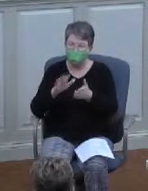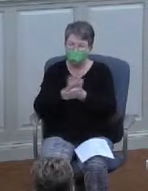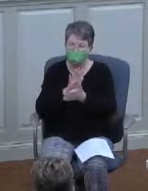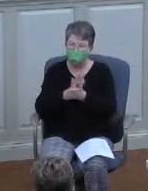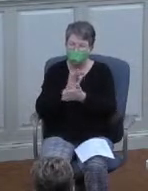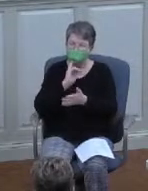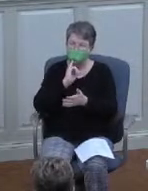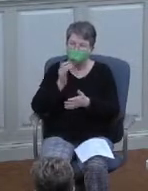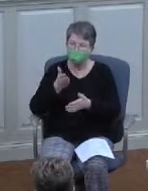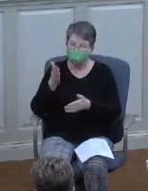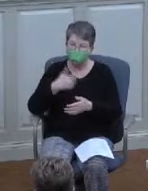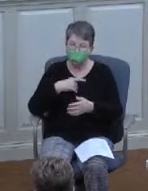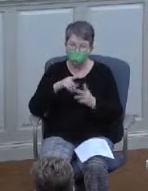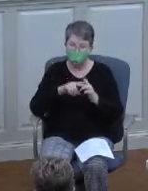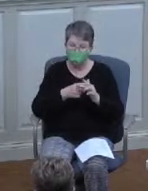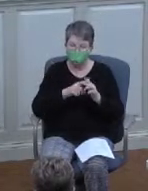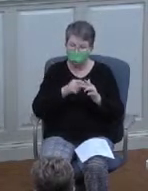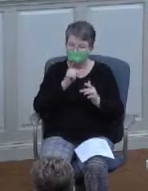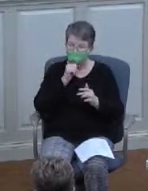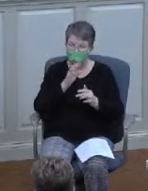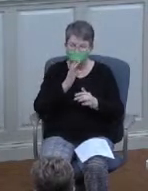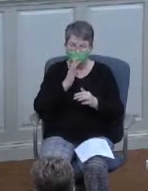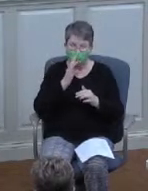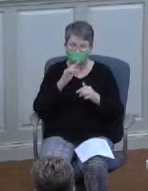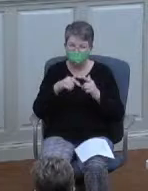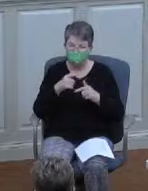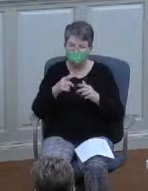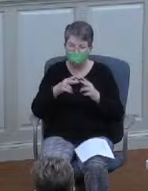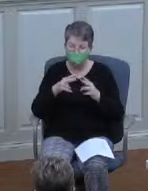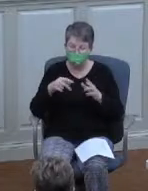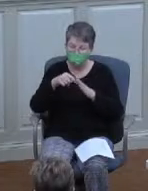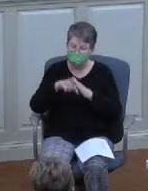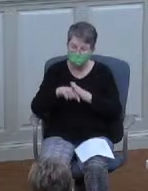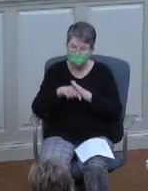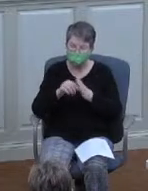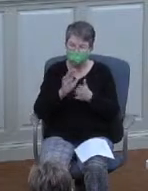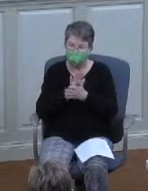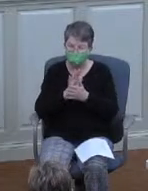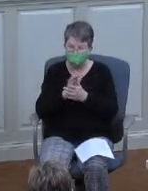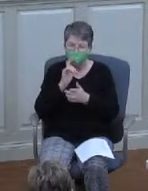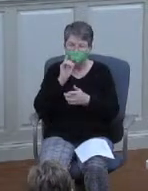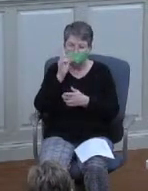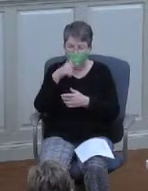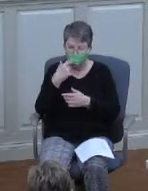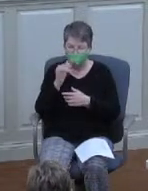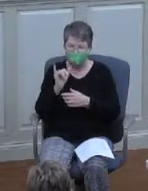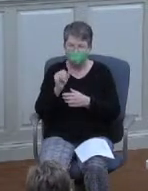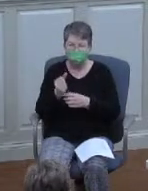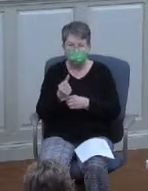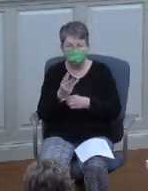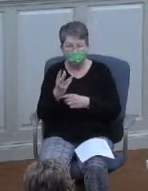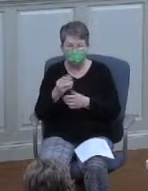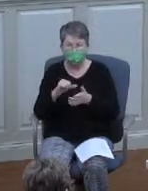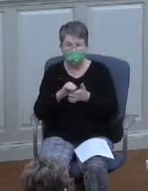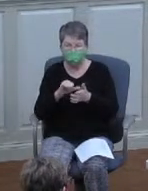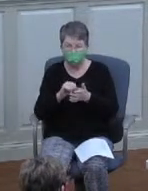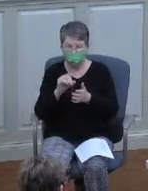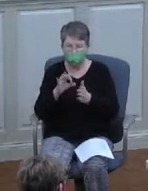produced. We originally did not talk about a very extensive document, but it's going to turn out to be several pages of